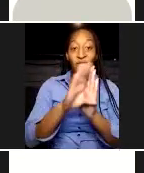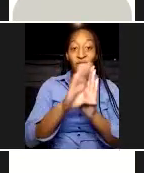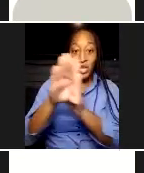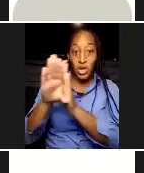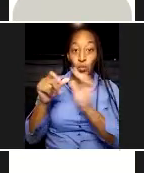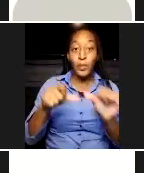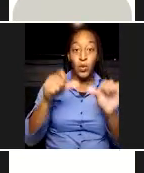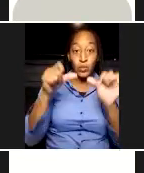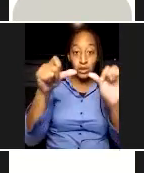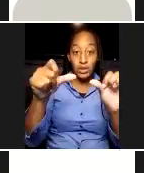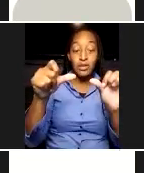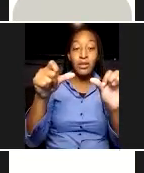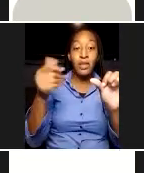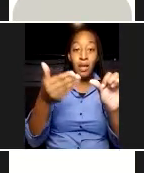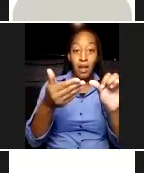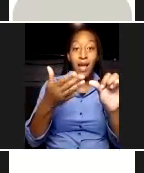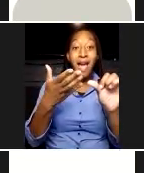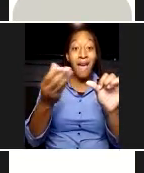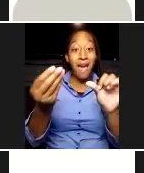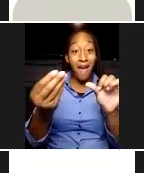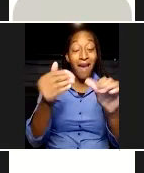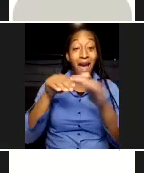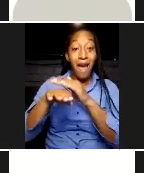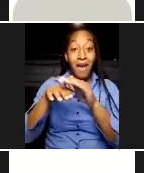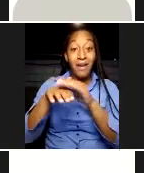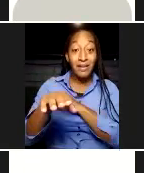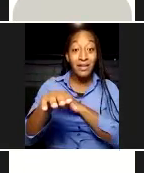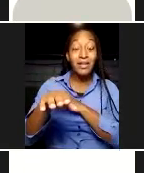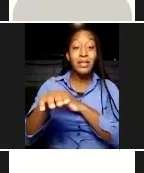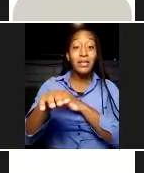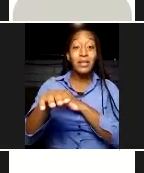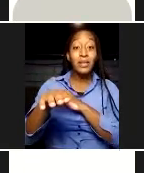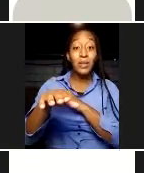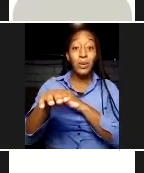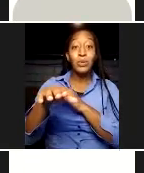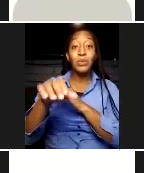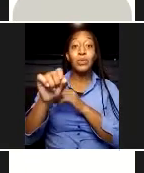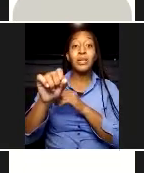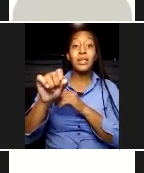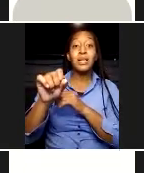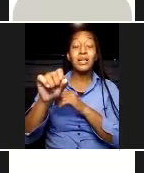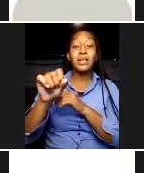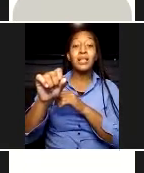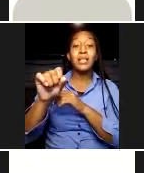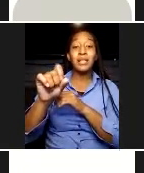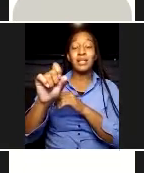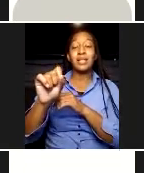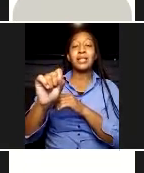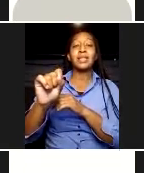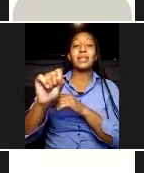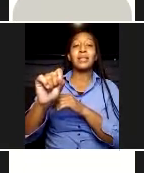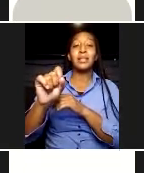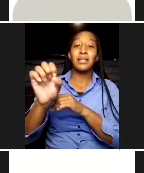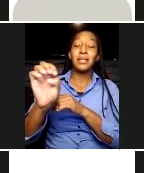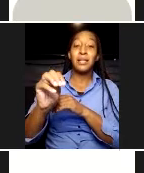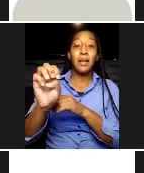have access to a simulator here that deals with momentum. Those of you in lab class, this